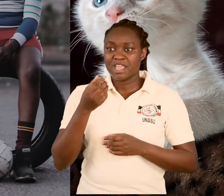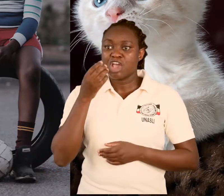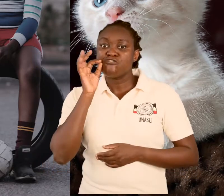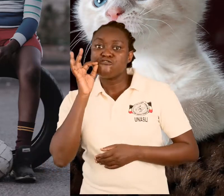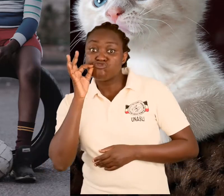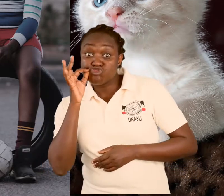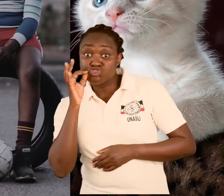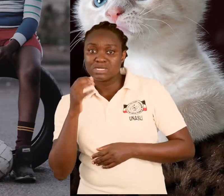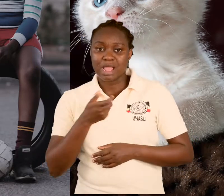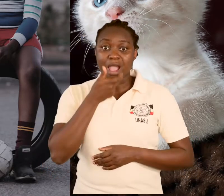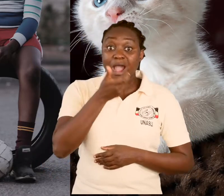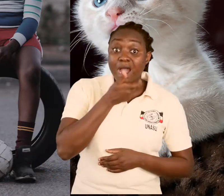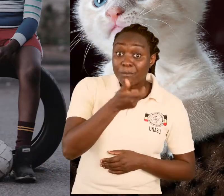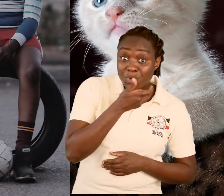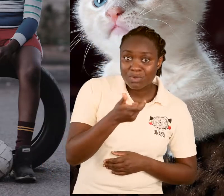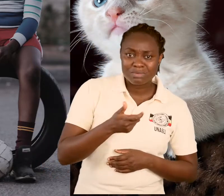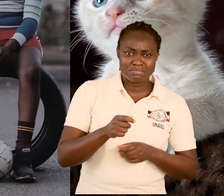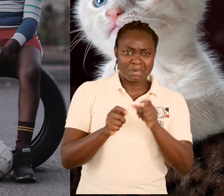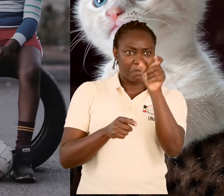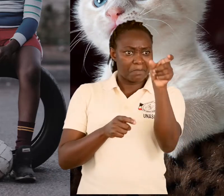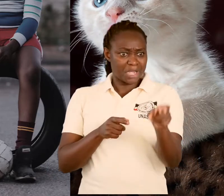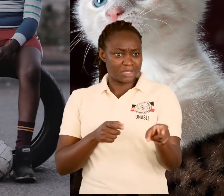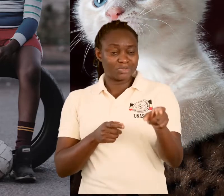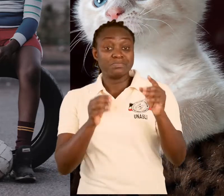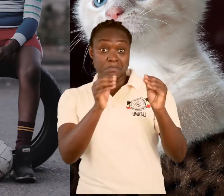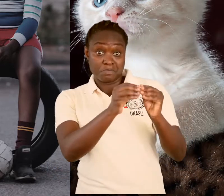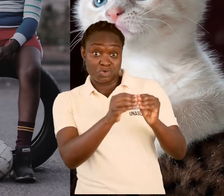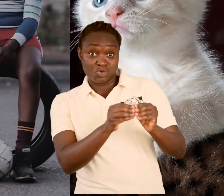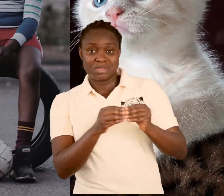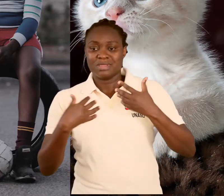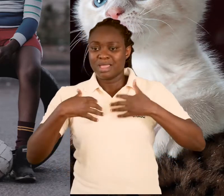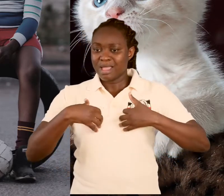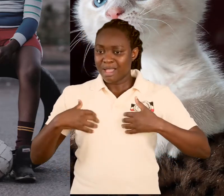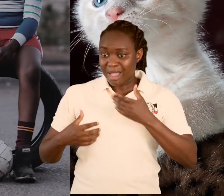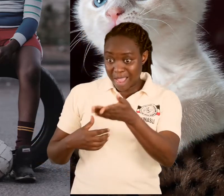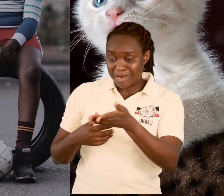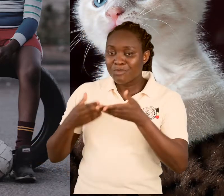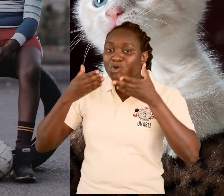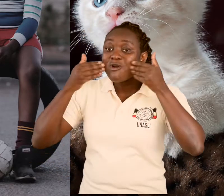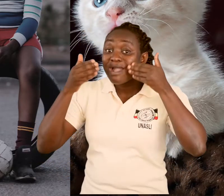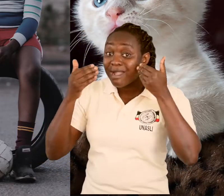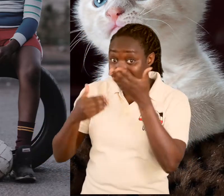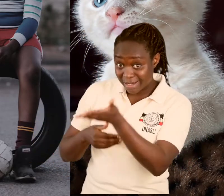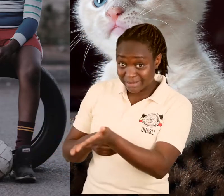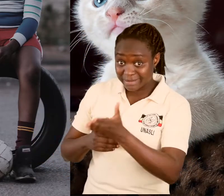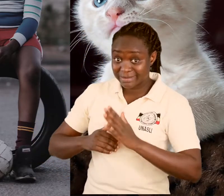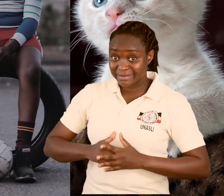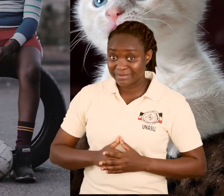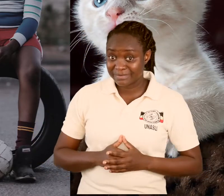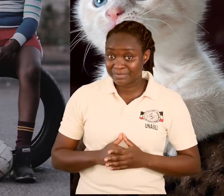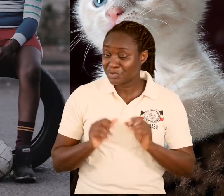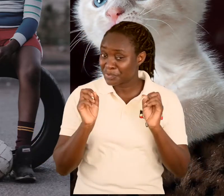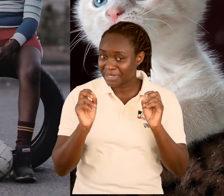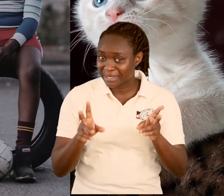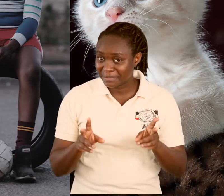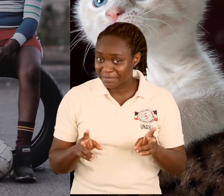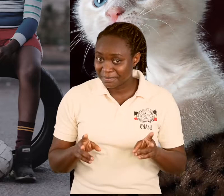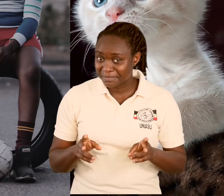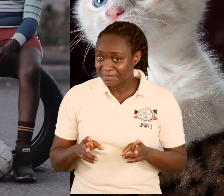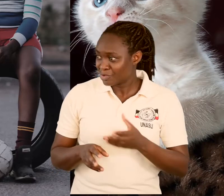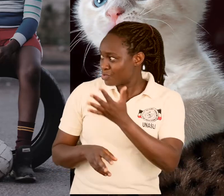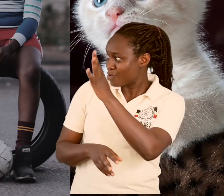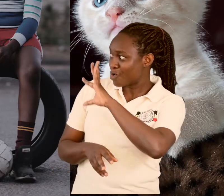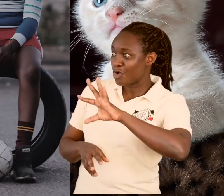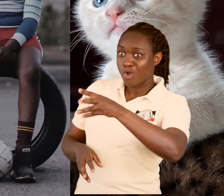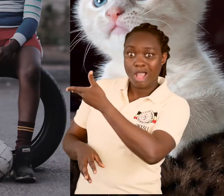a person, which is a boy, an animal, and that's a cat, I think. Okay? So we said